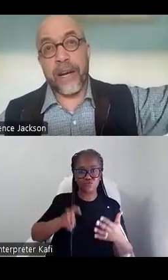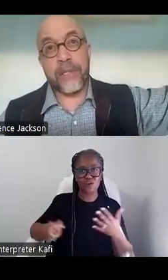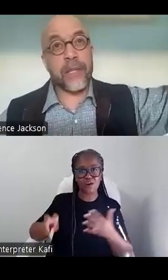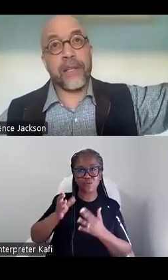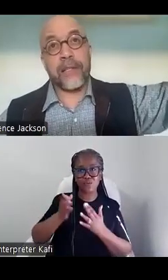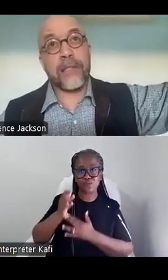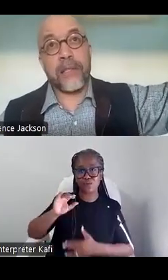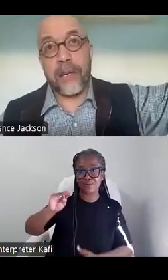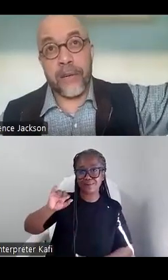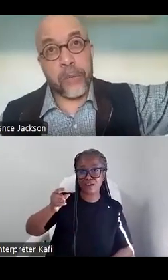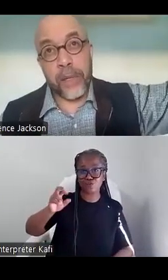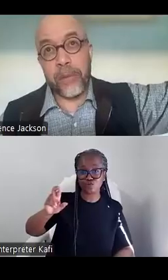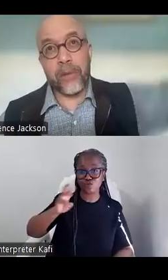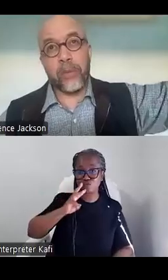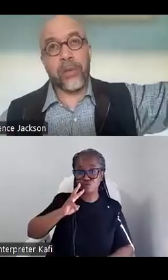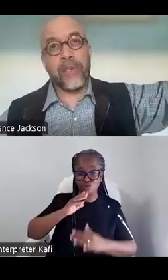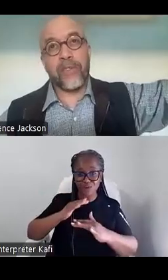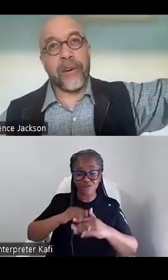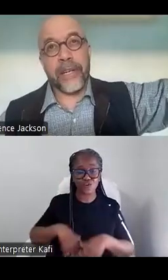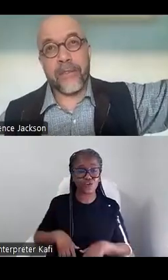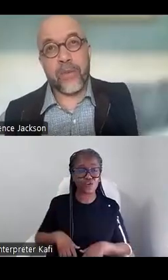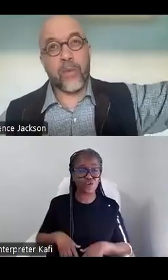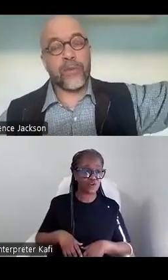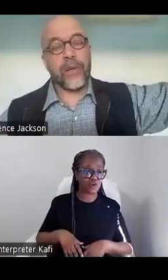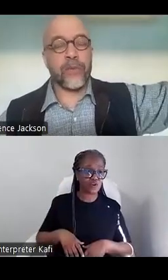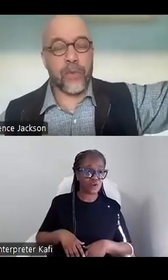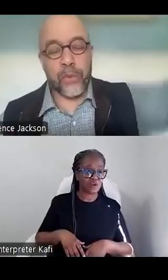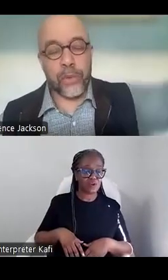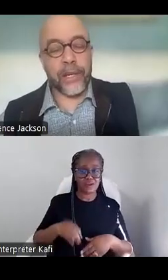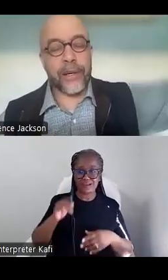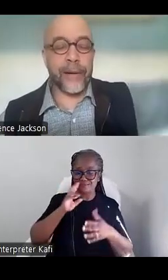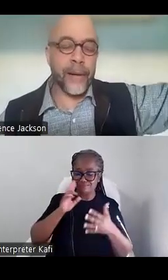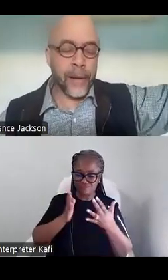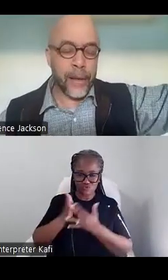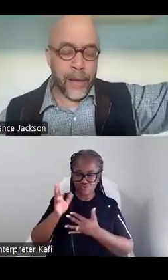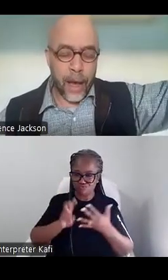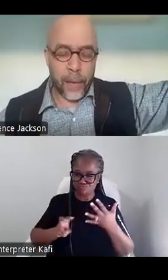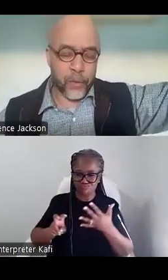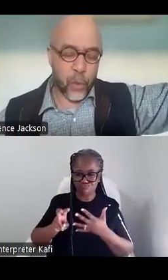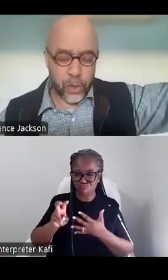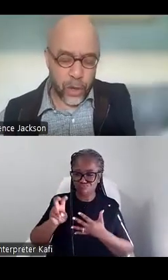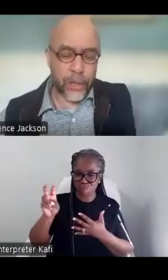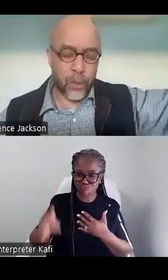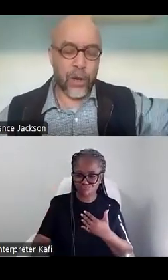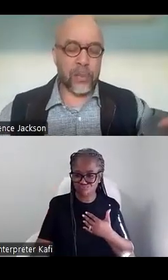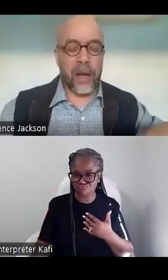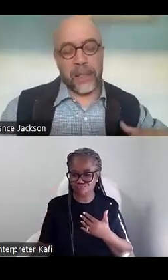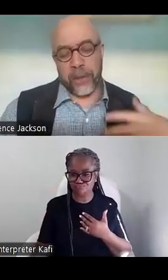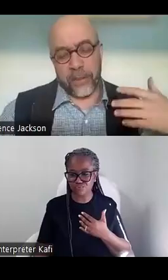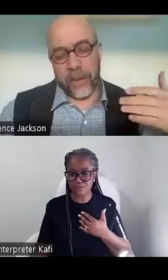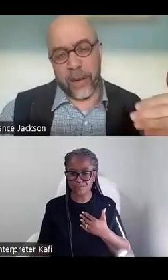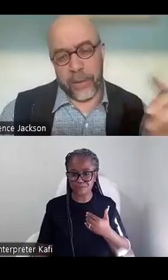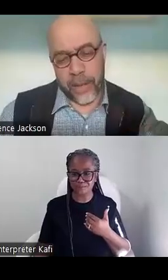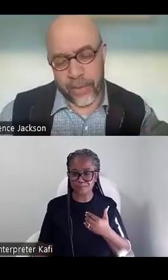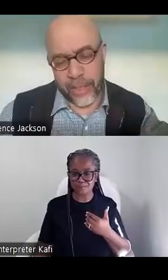through the Hausa lands, maybe a little bit of Niger, I guess, to, through like to going towards Mali,